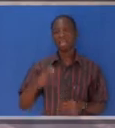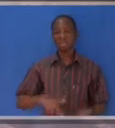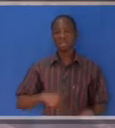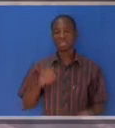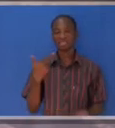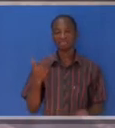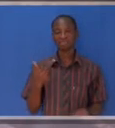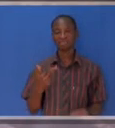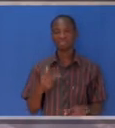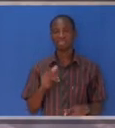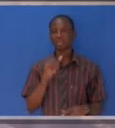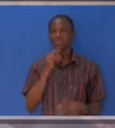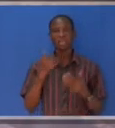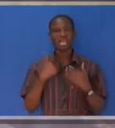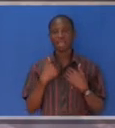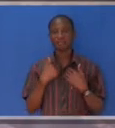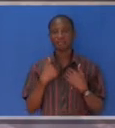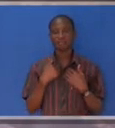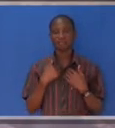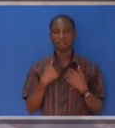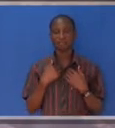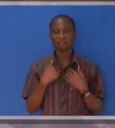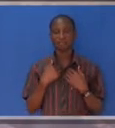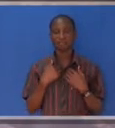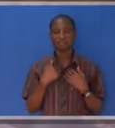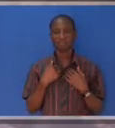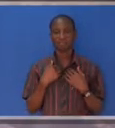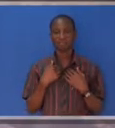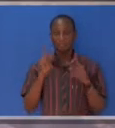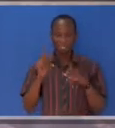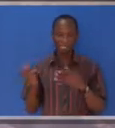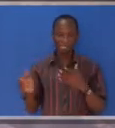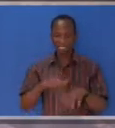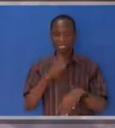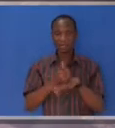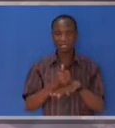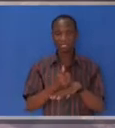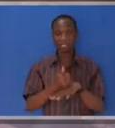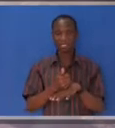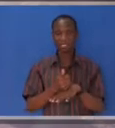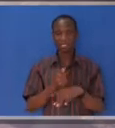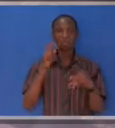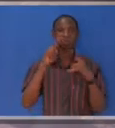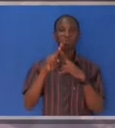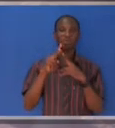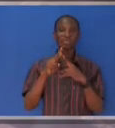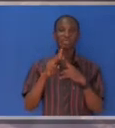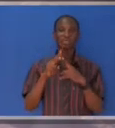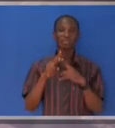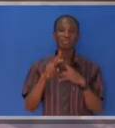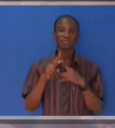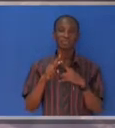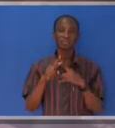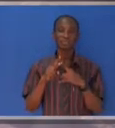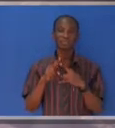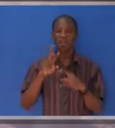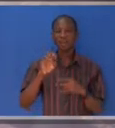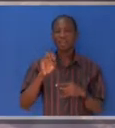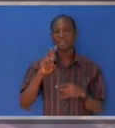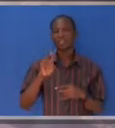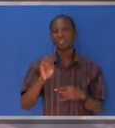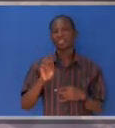wiase a ne founder no ene ne general overseer no ene ne prophet no ene ne reverend